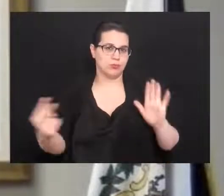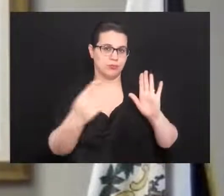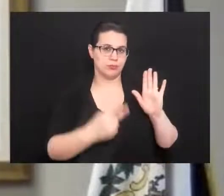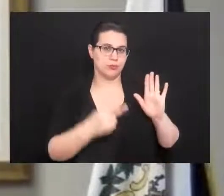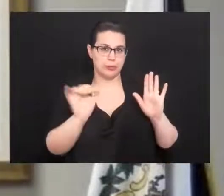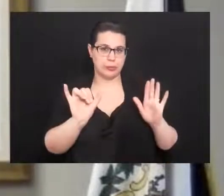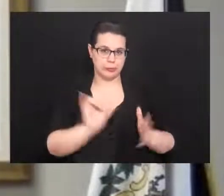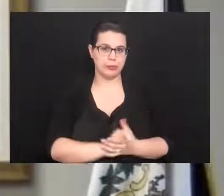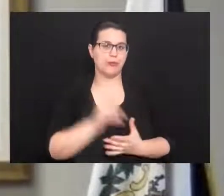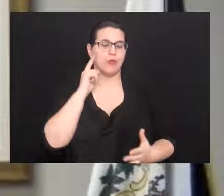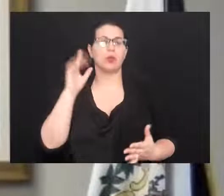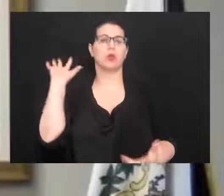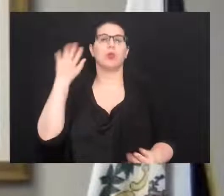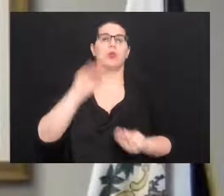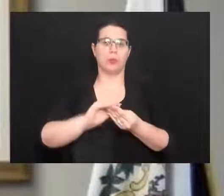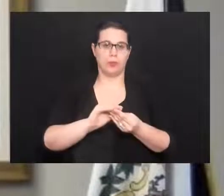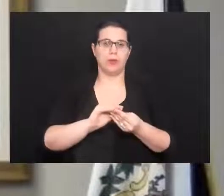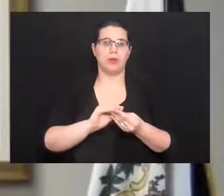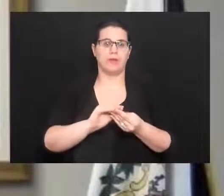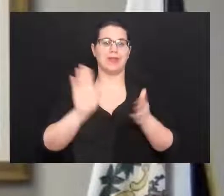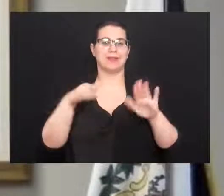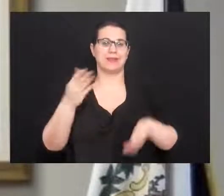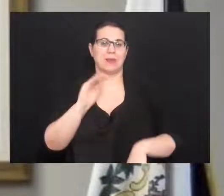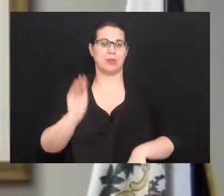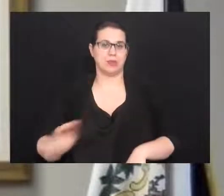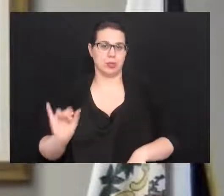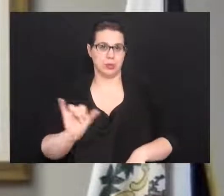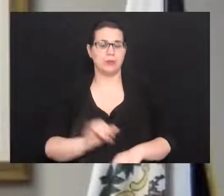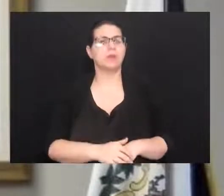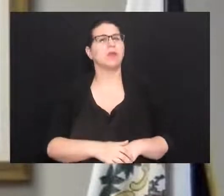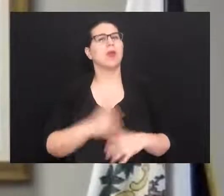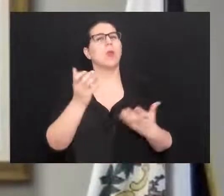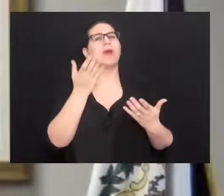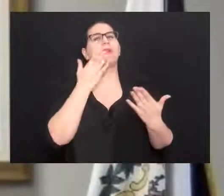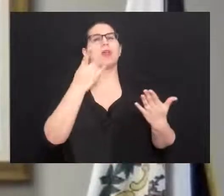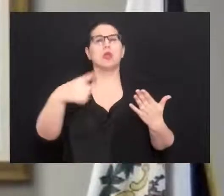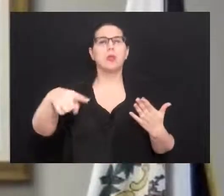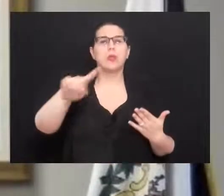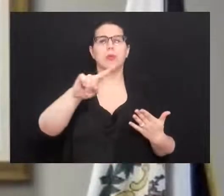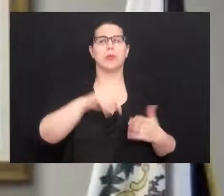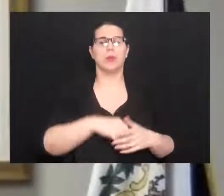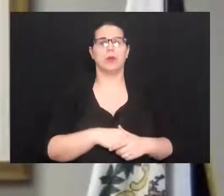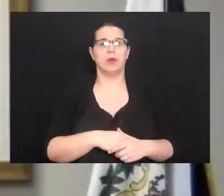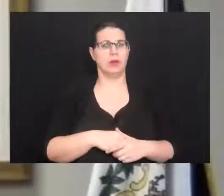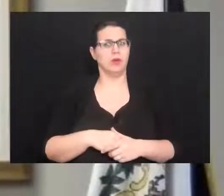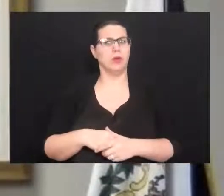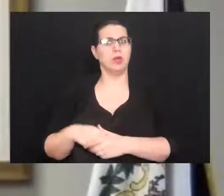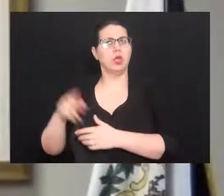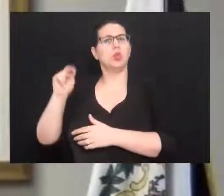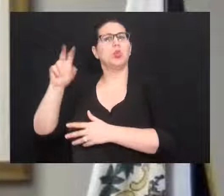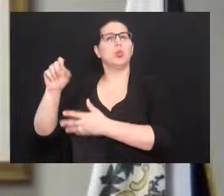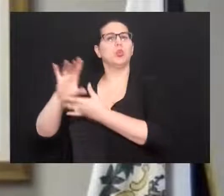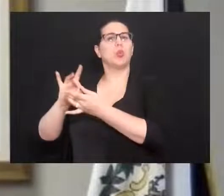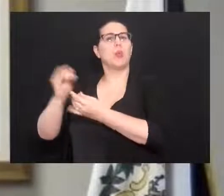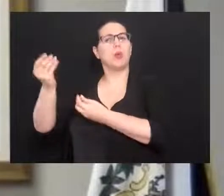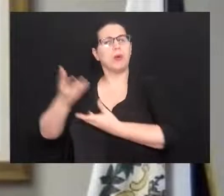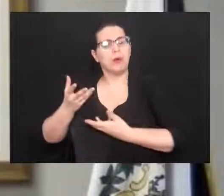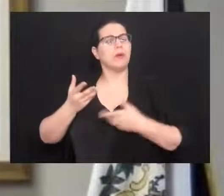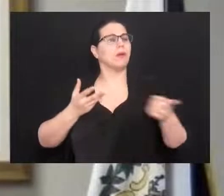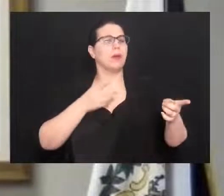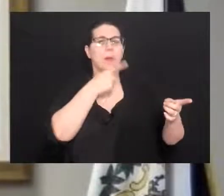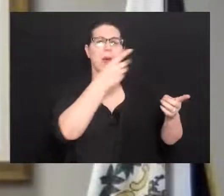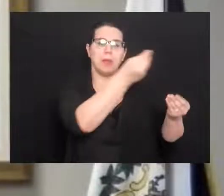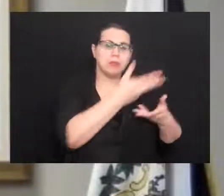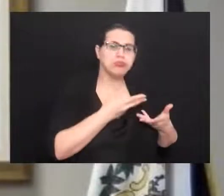well. I want to thank everyone. The information we get from reporters and from the public is very beneficial